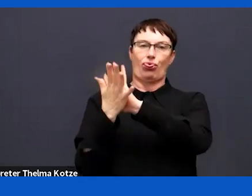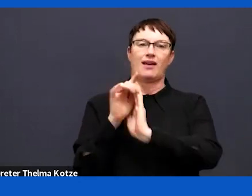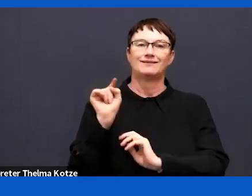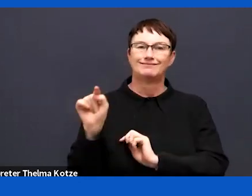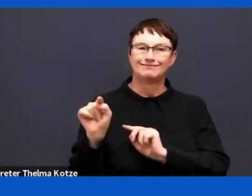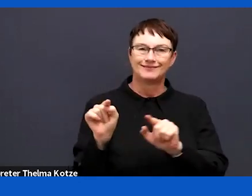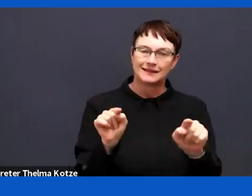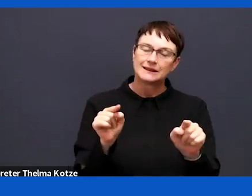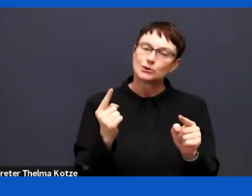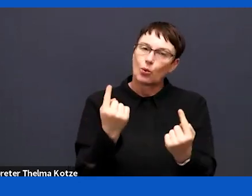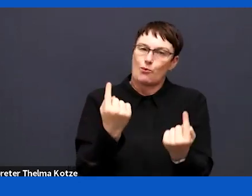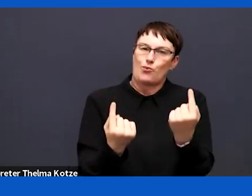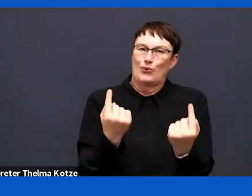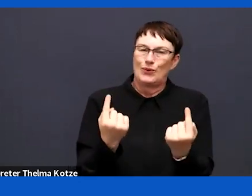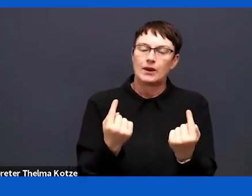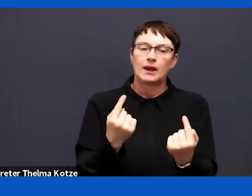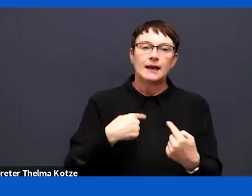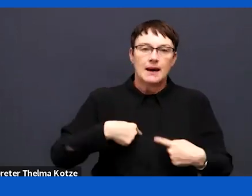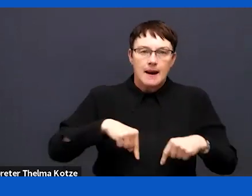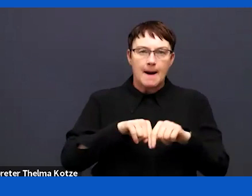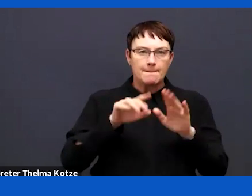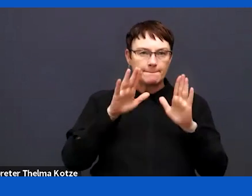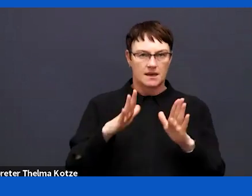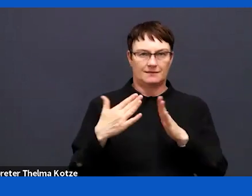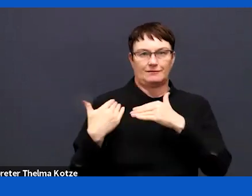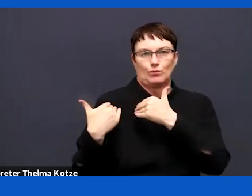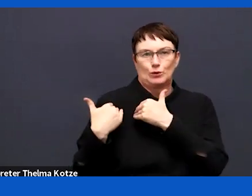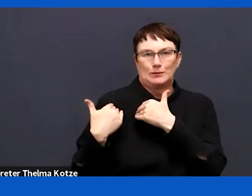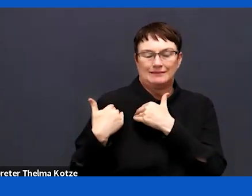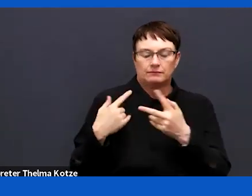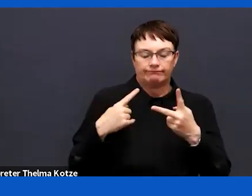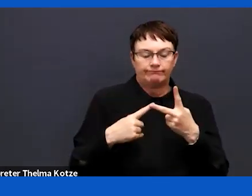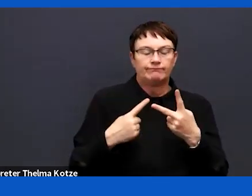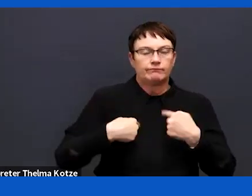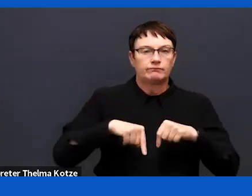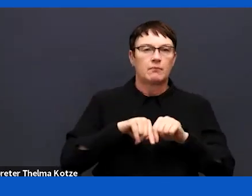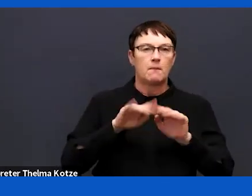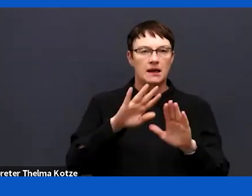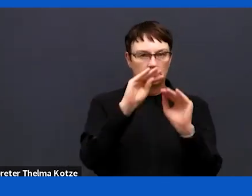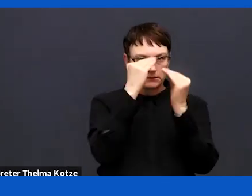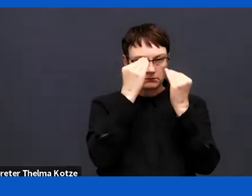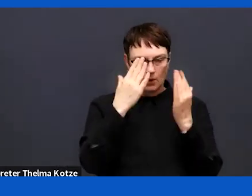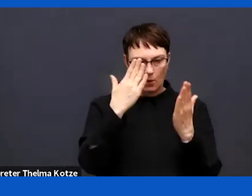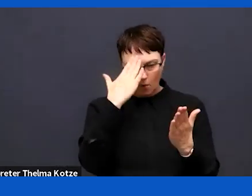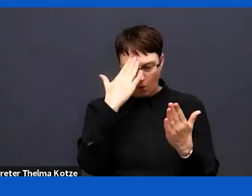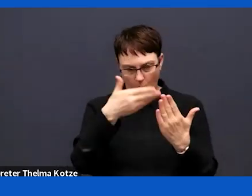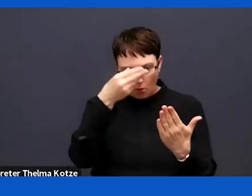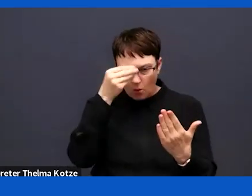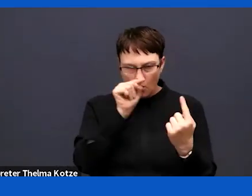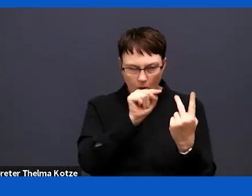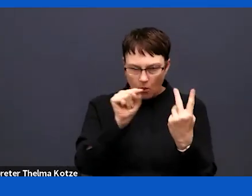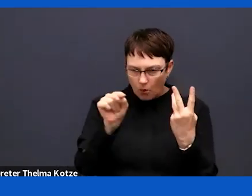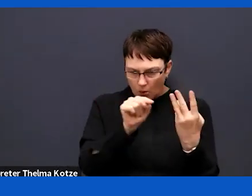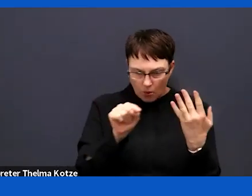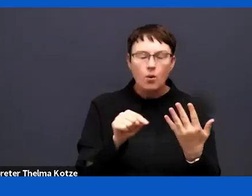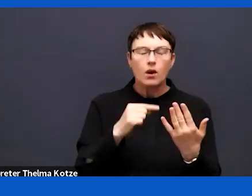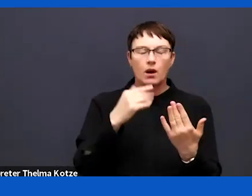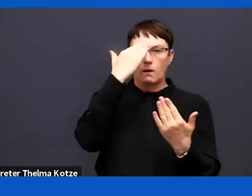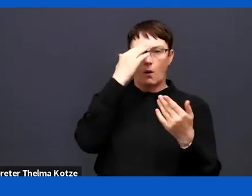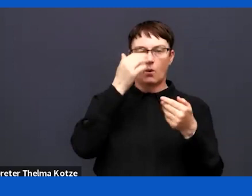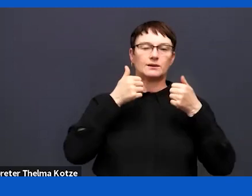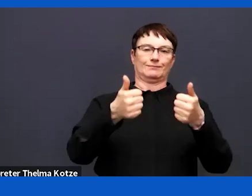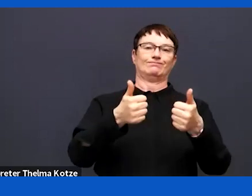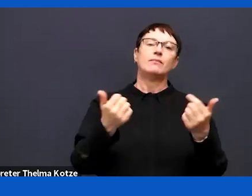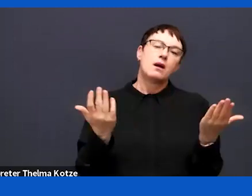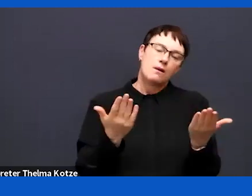need to be better educated on what it is, and then better educate on the difference between the two factors.